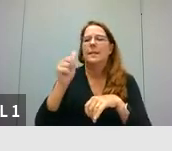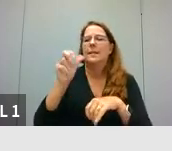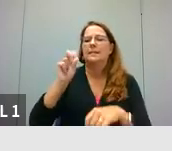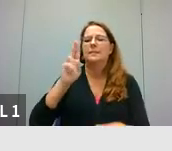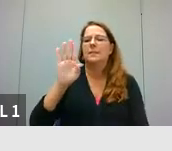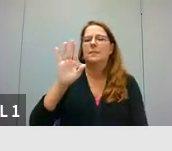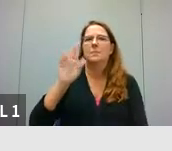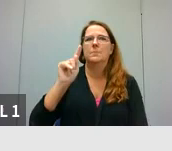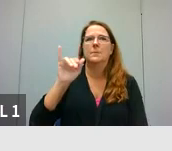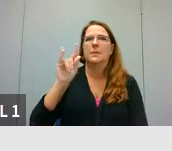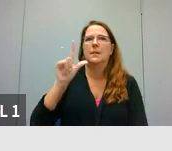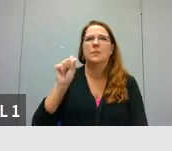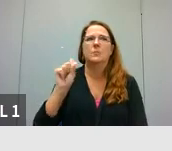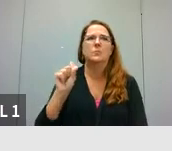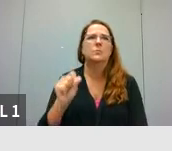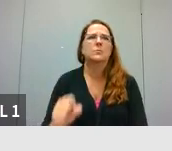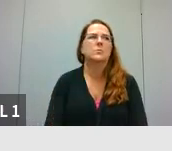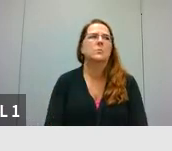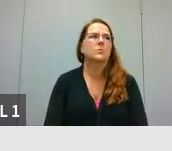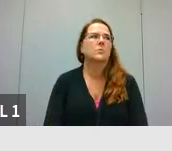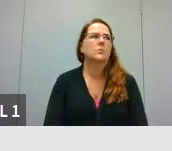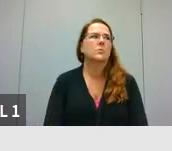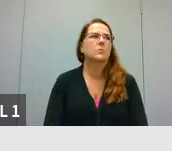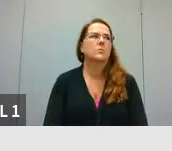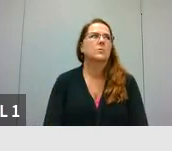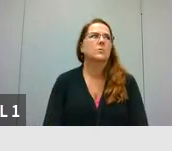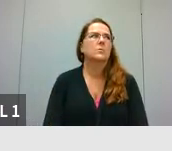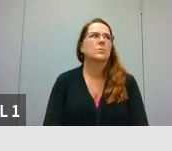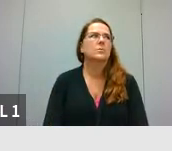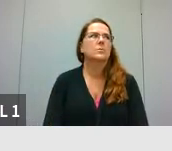I've been assigned a caption. This should be assigned a captioner.